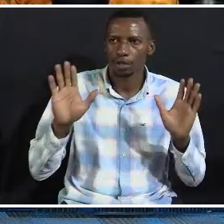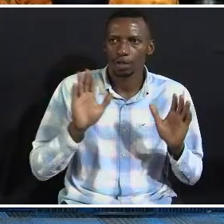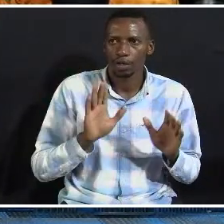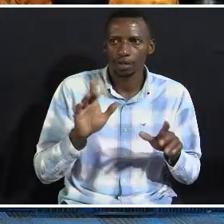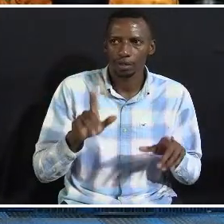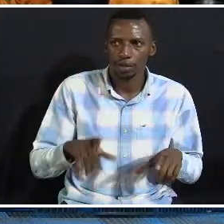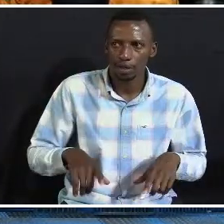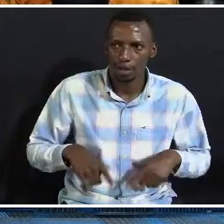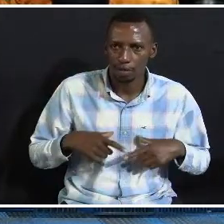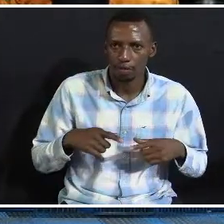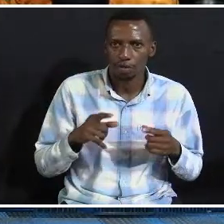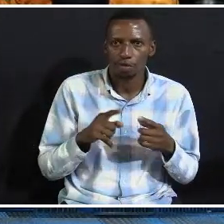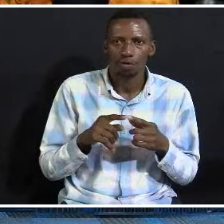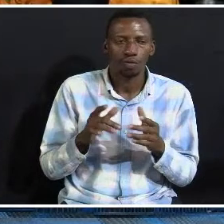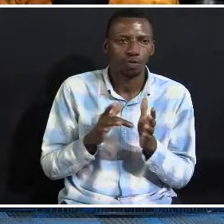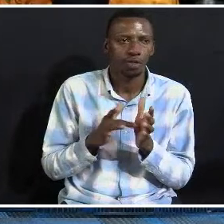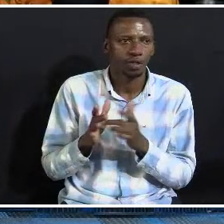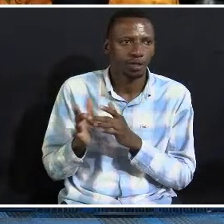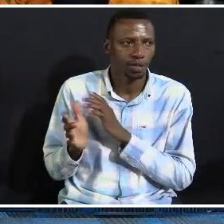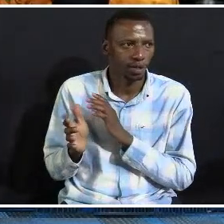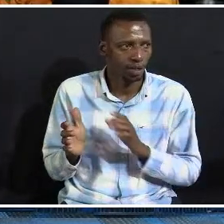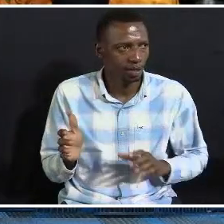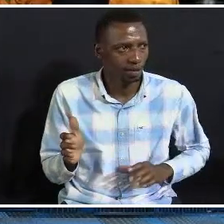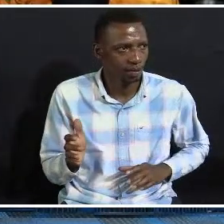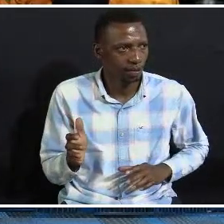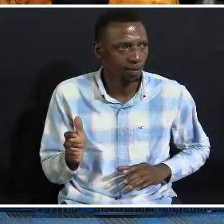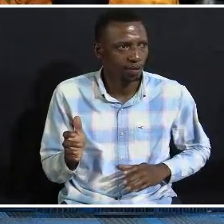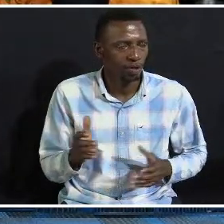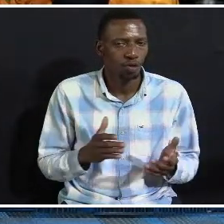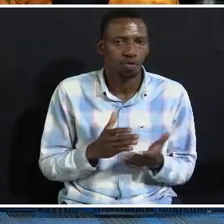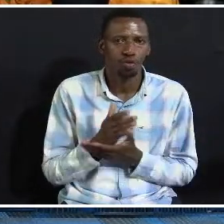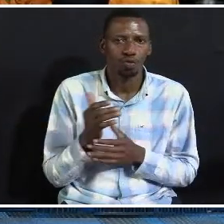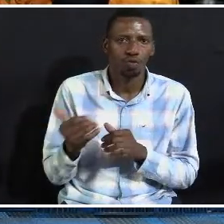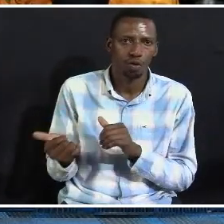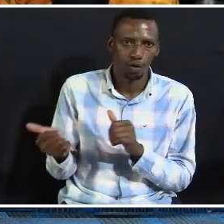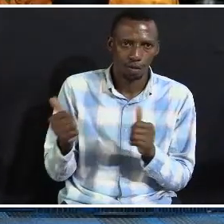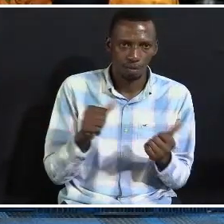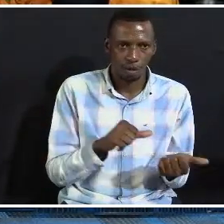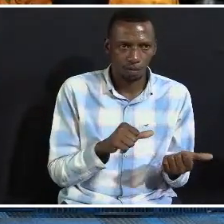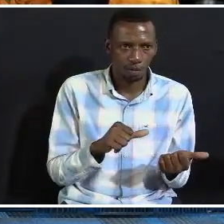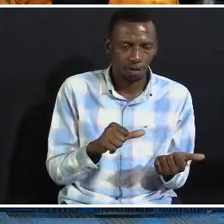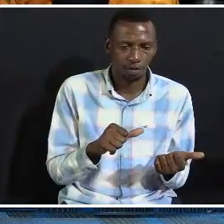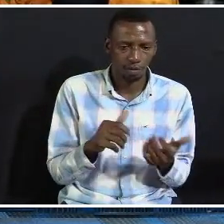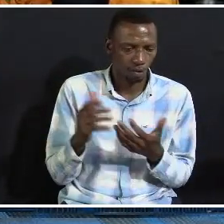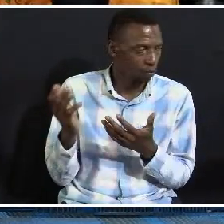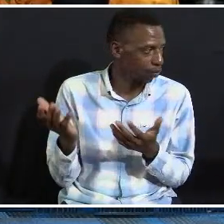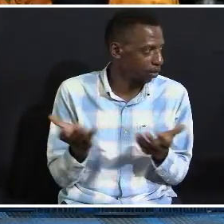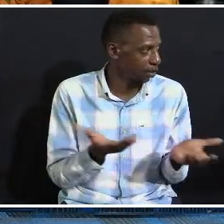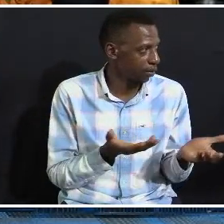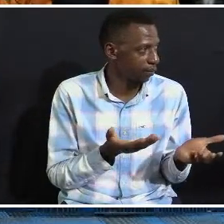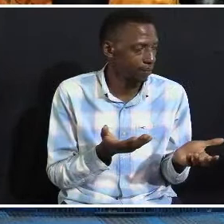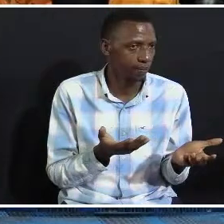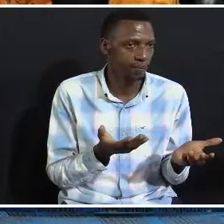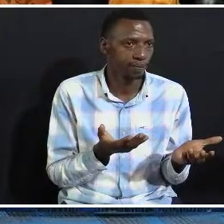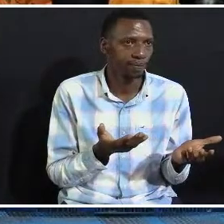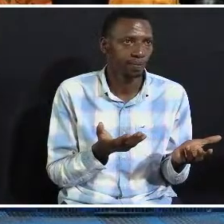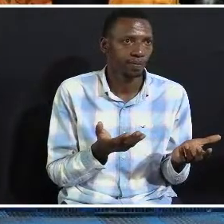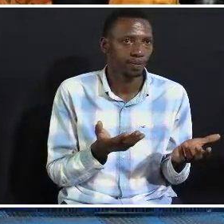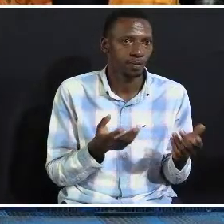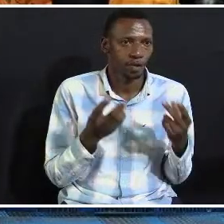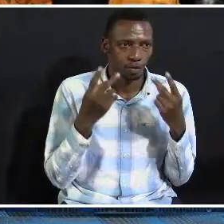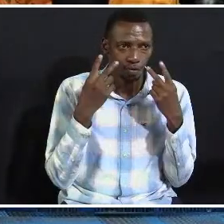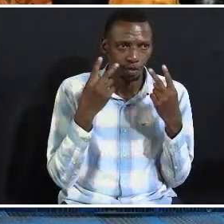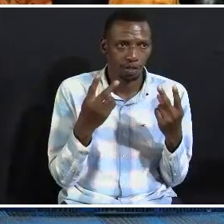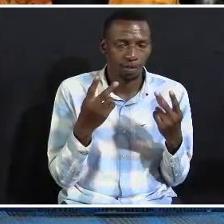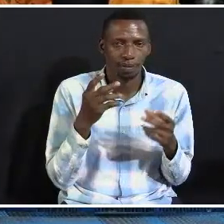or her life to Jesus Christ by way of baptism, you are welcome to see the elders and